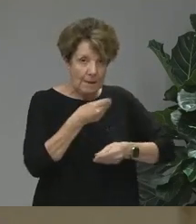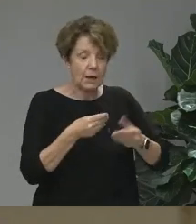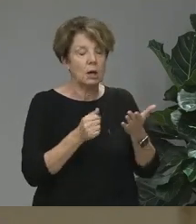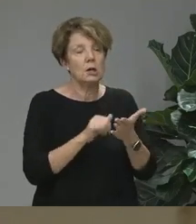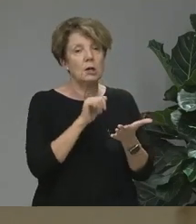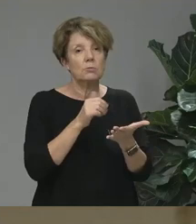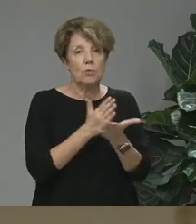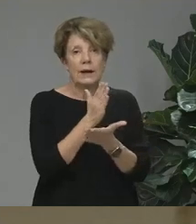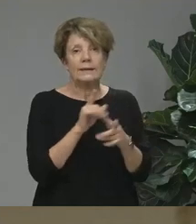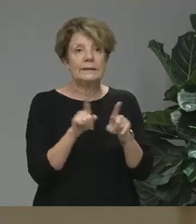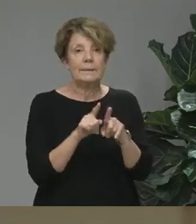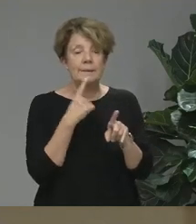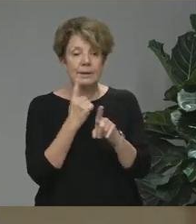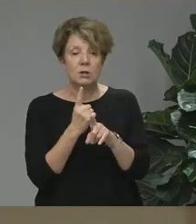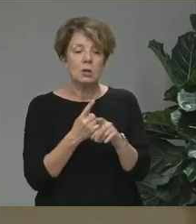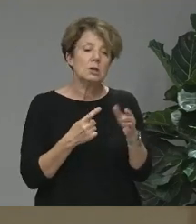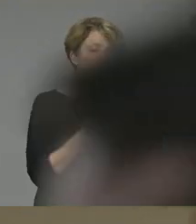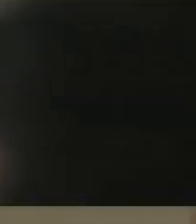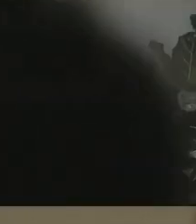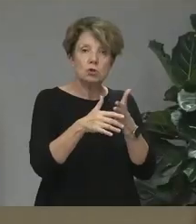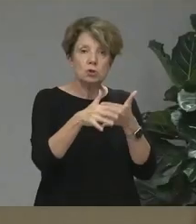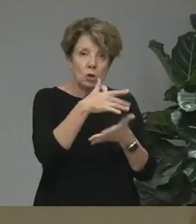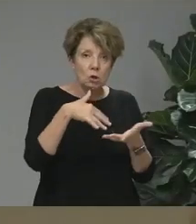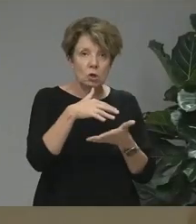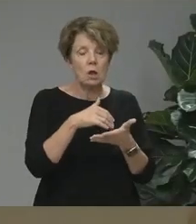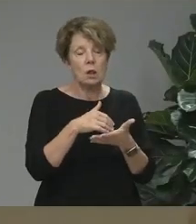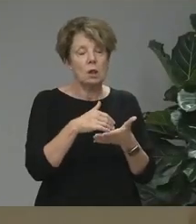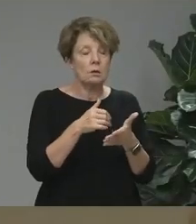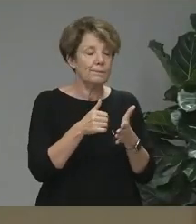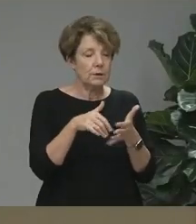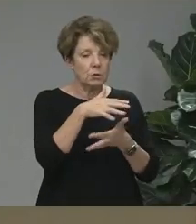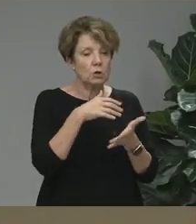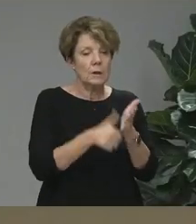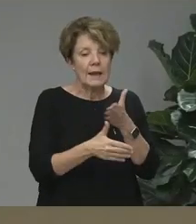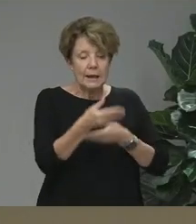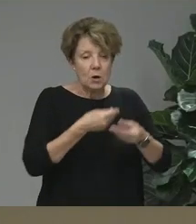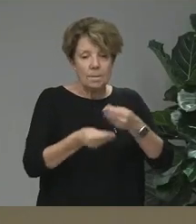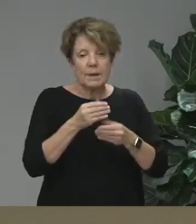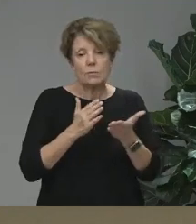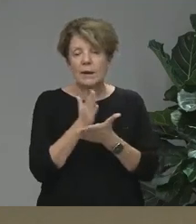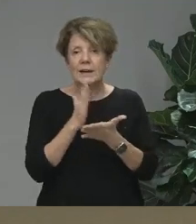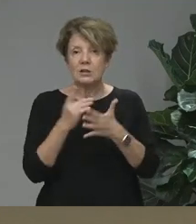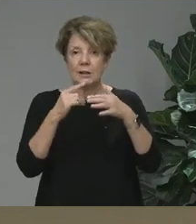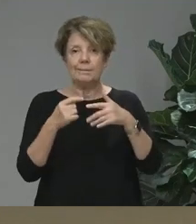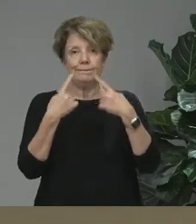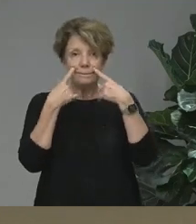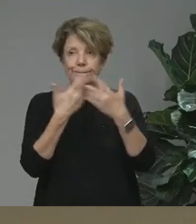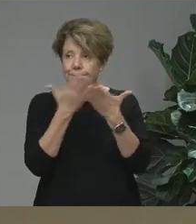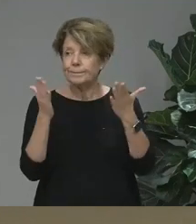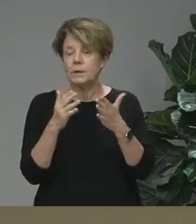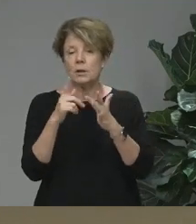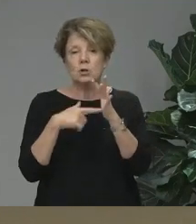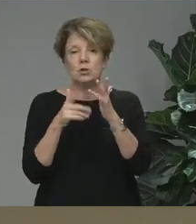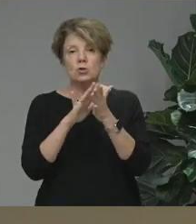mentioned. Socioeconomic rights, on the other hand, expose John's issue to a perhaps greater extent than do